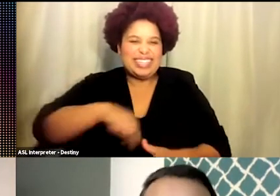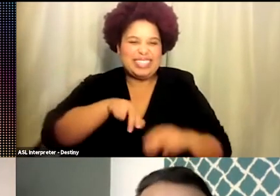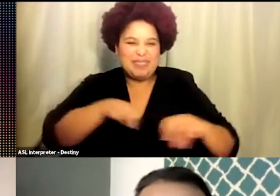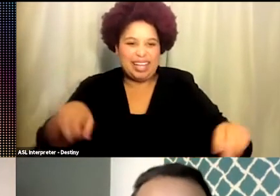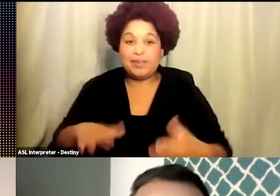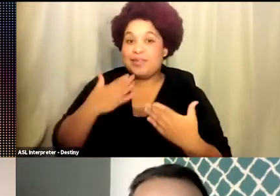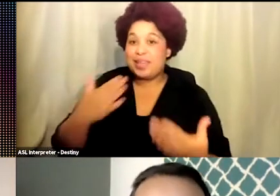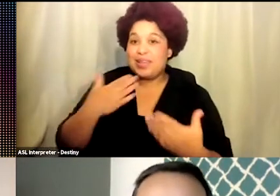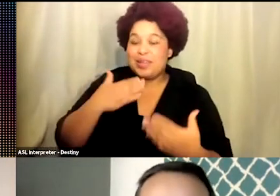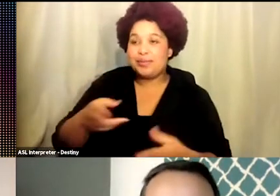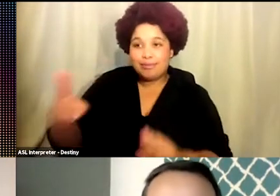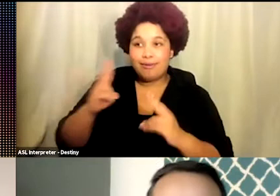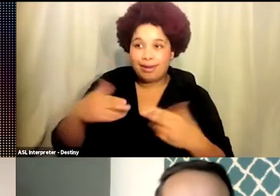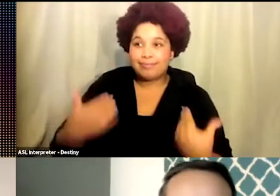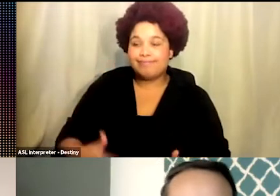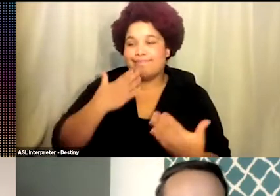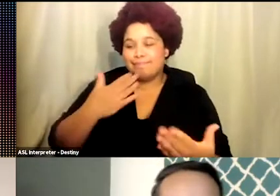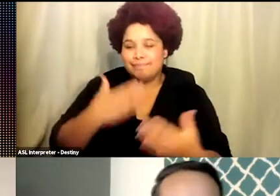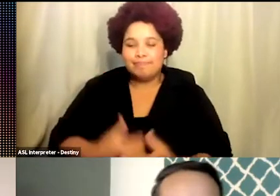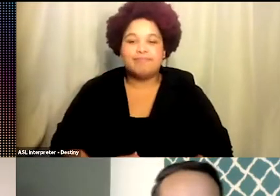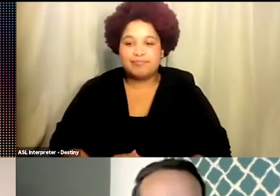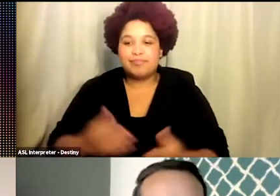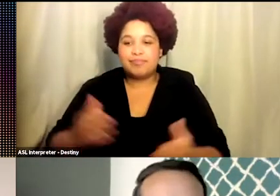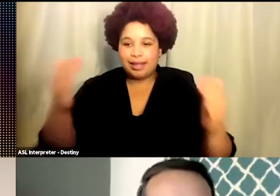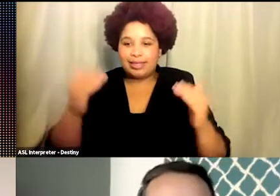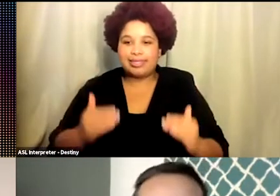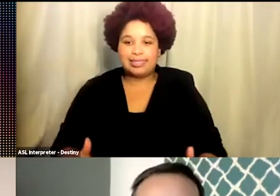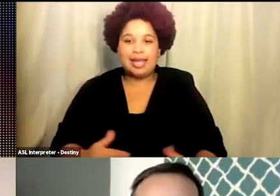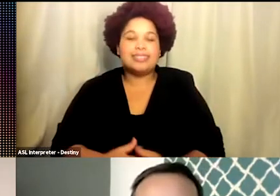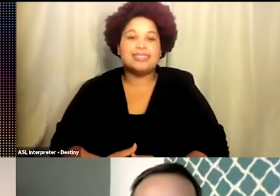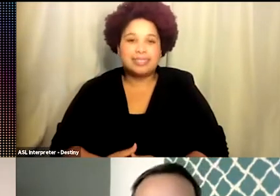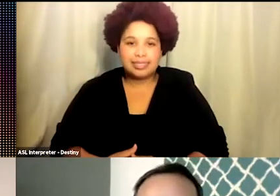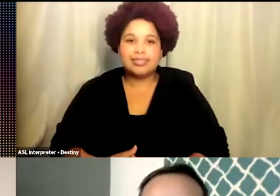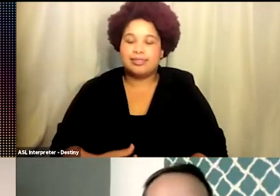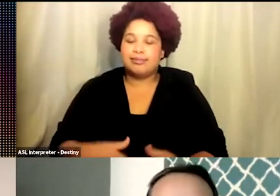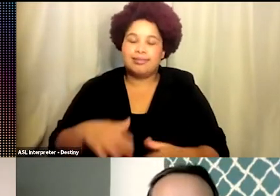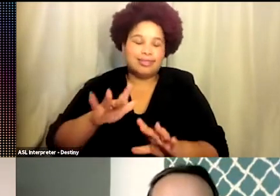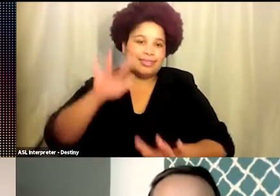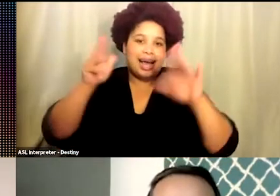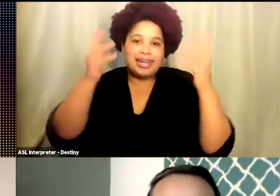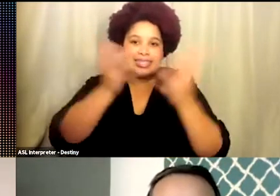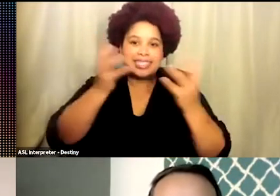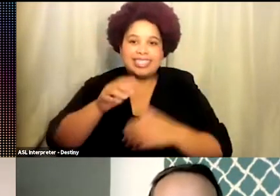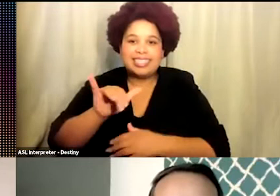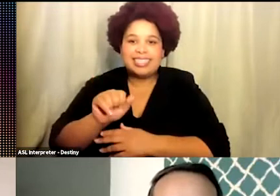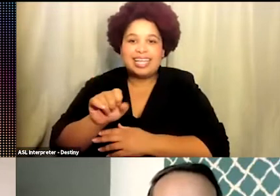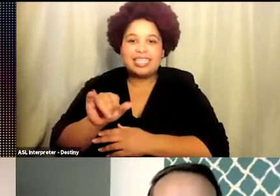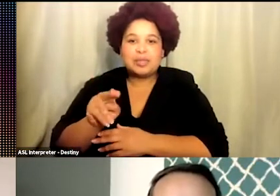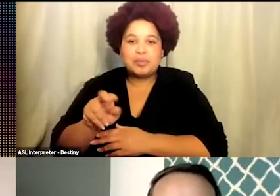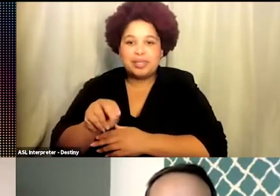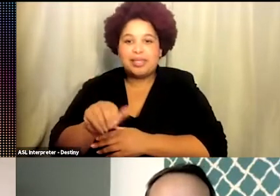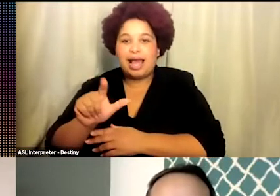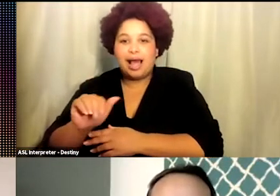Yes, thanks for having me. It's an honor. I appreciate it. Next is the stunning Yasmine Al-Massri, who is an international actress